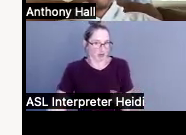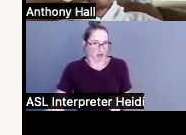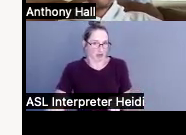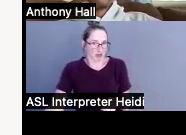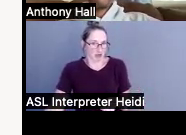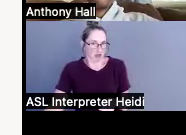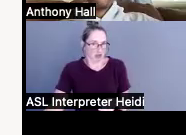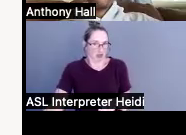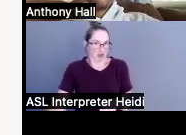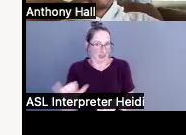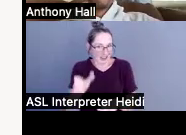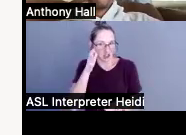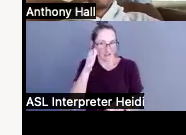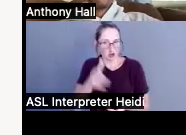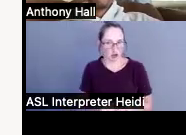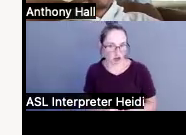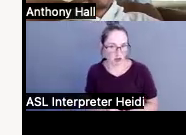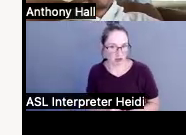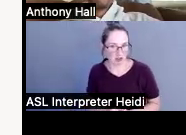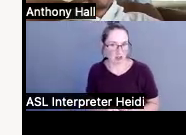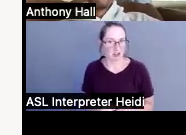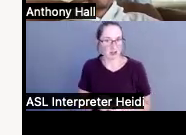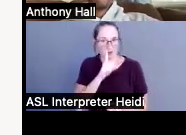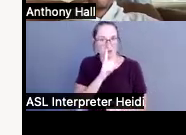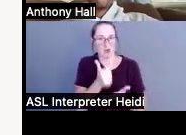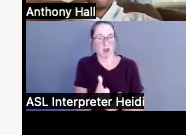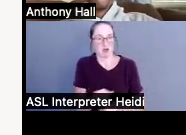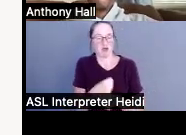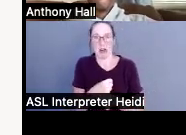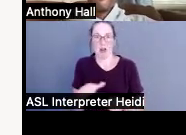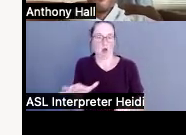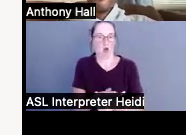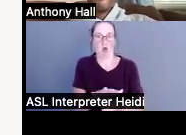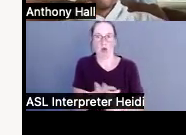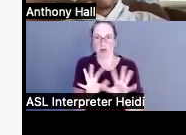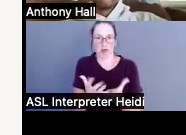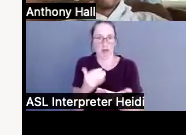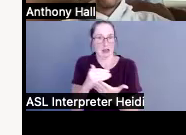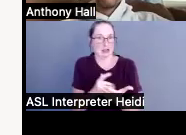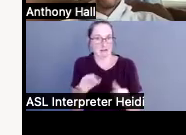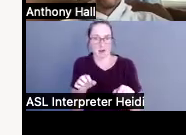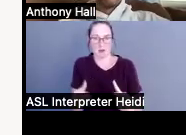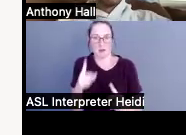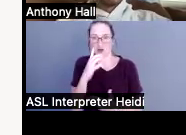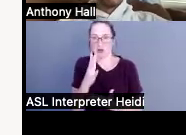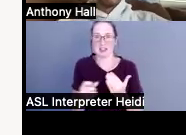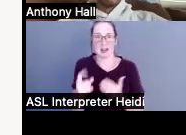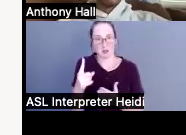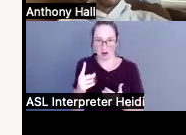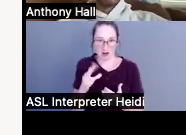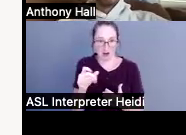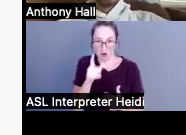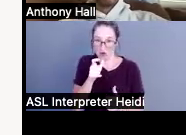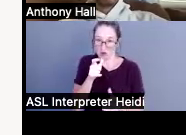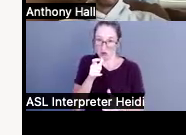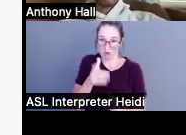I mean, it's amazing. You know, that you've helped create a whole, you know, list of opportunities for somebody who didn't previously